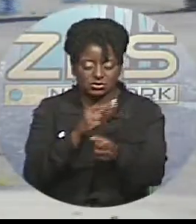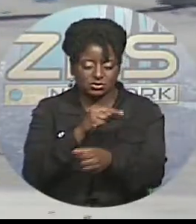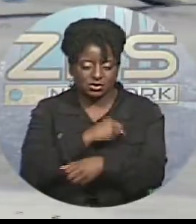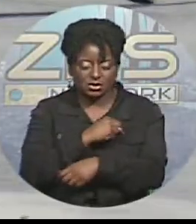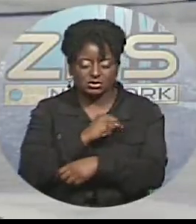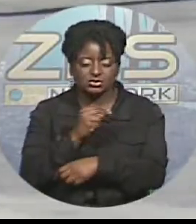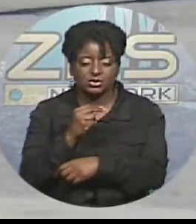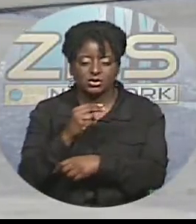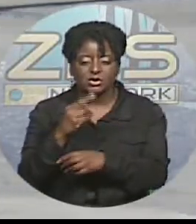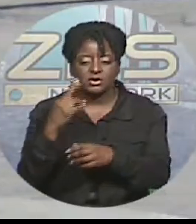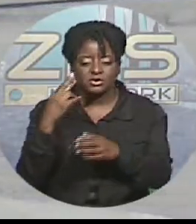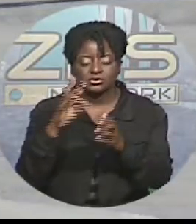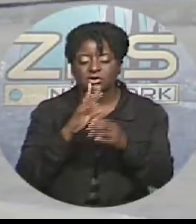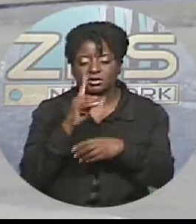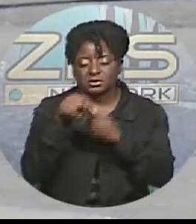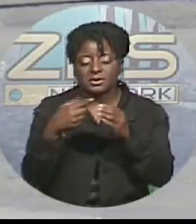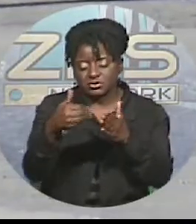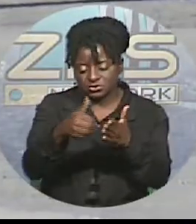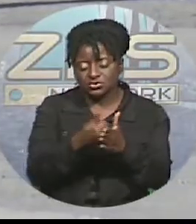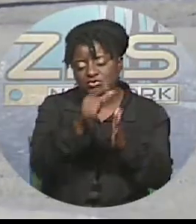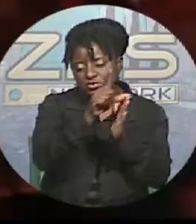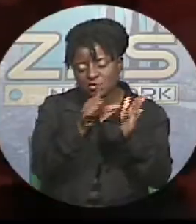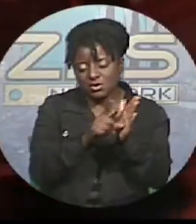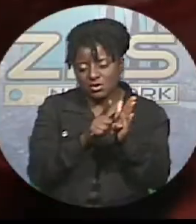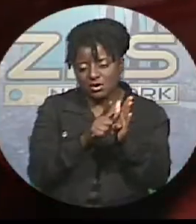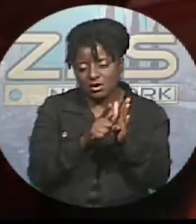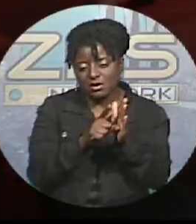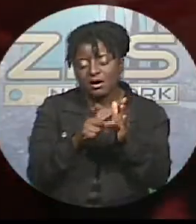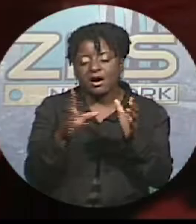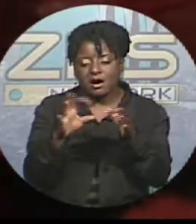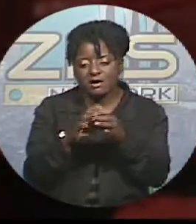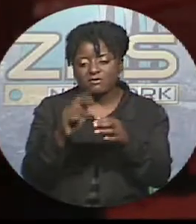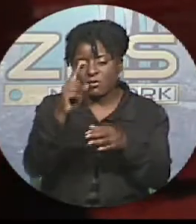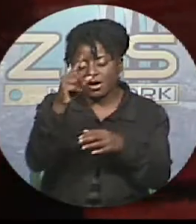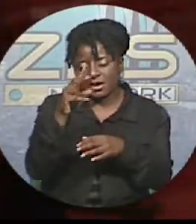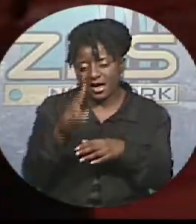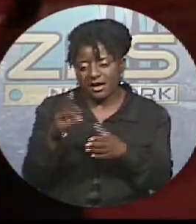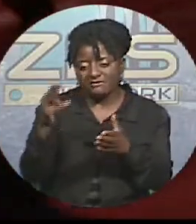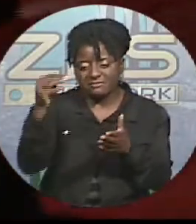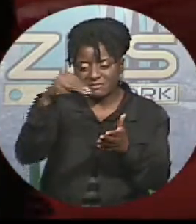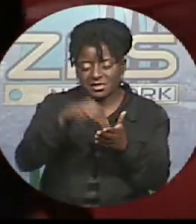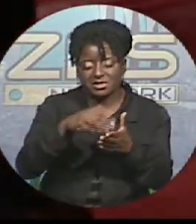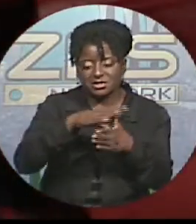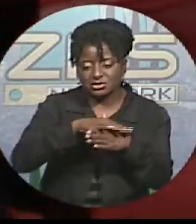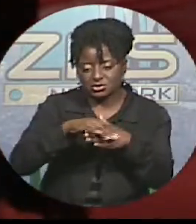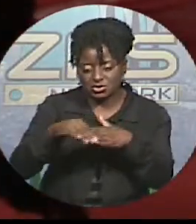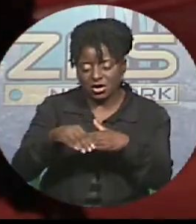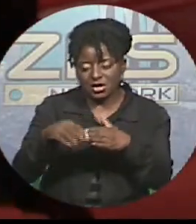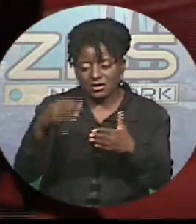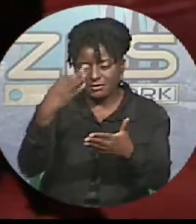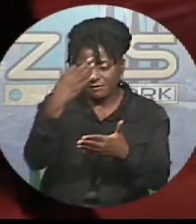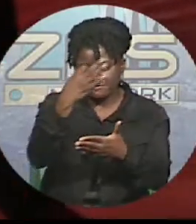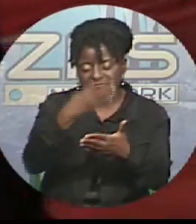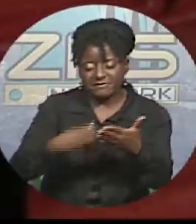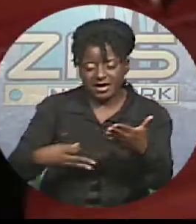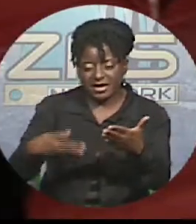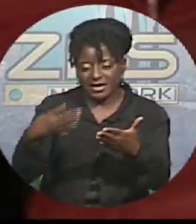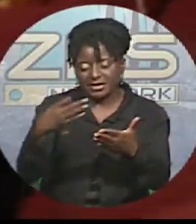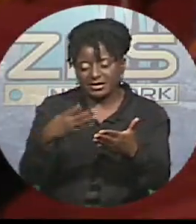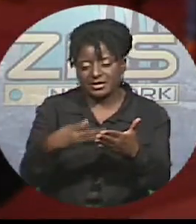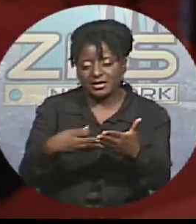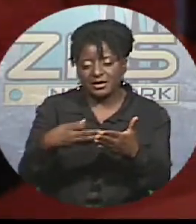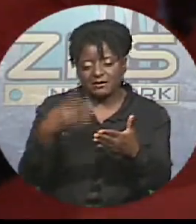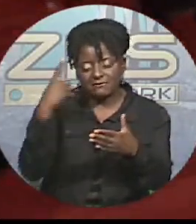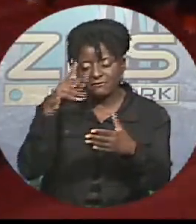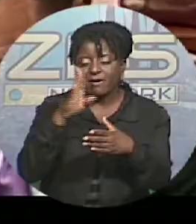referenced a new law which imposes a $500,000 fine for participation in gangs, and he spoke to the government's attack